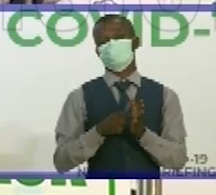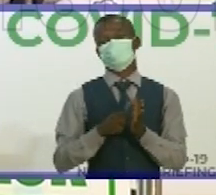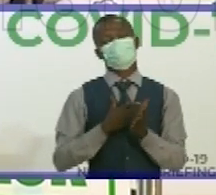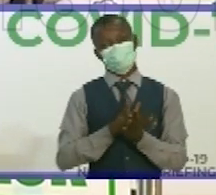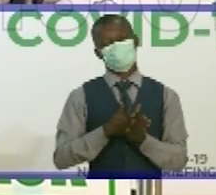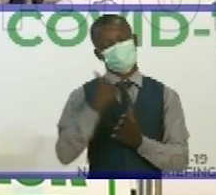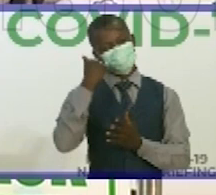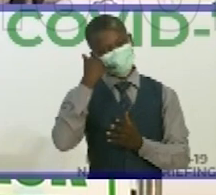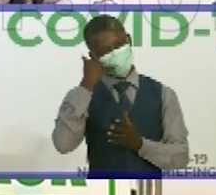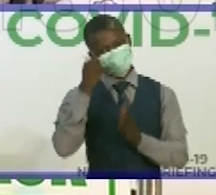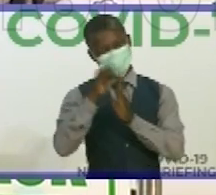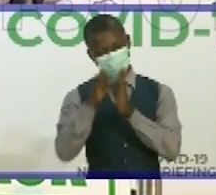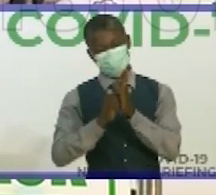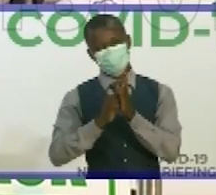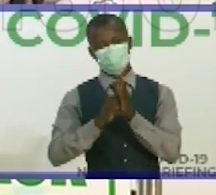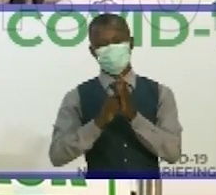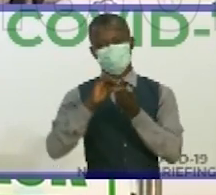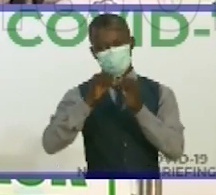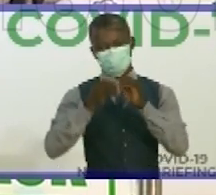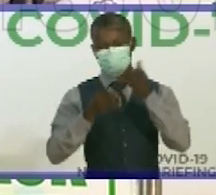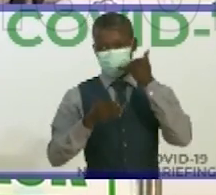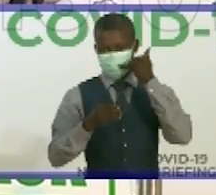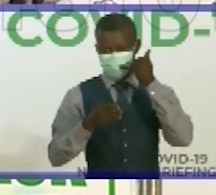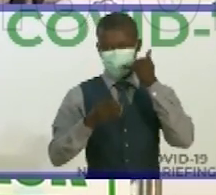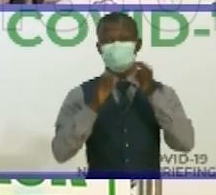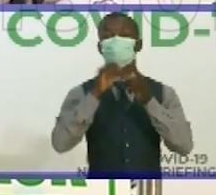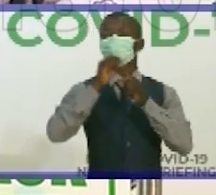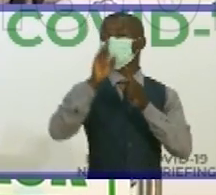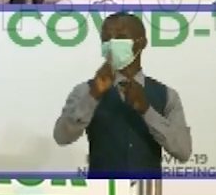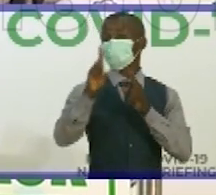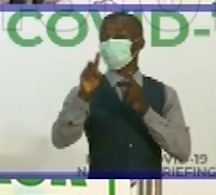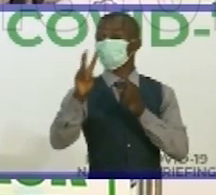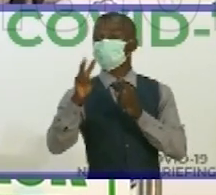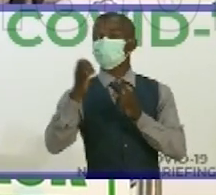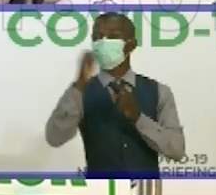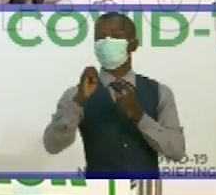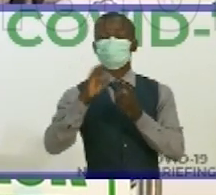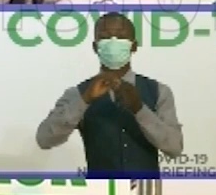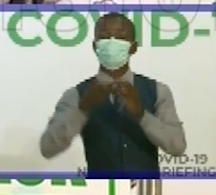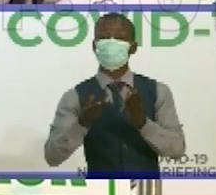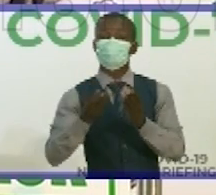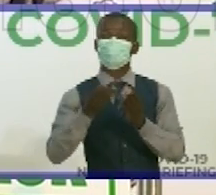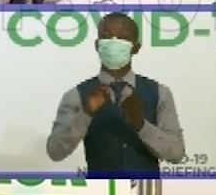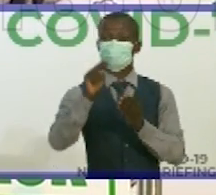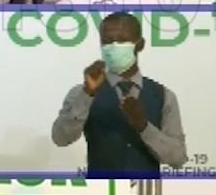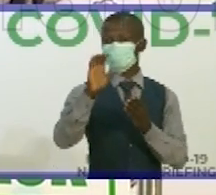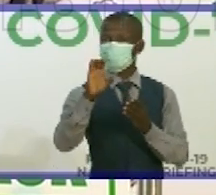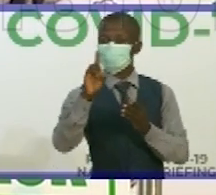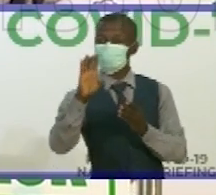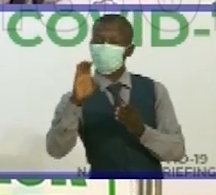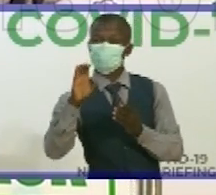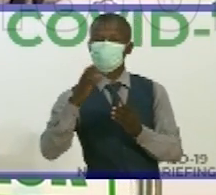state hotline or the 112 emergency line or the NCDC